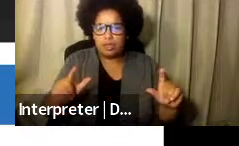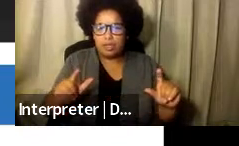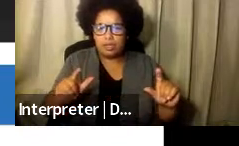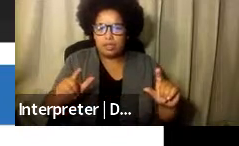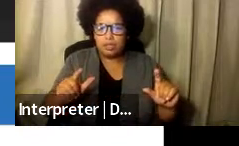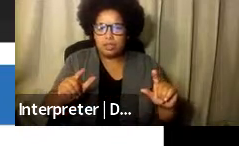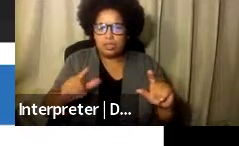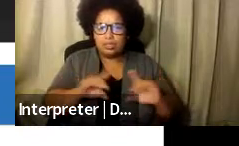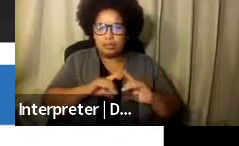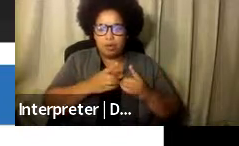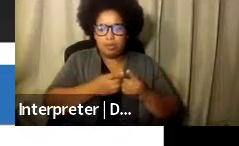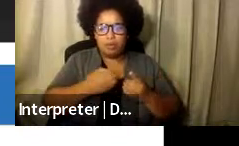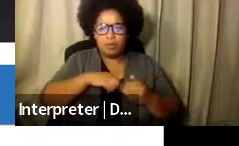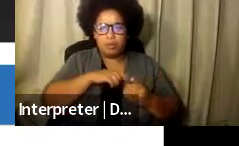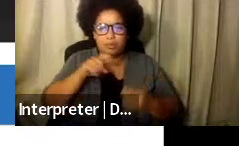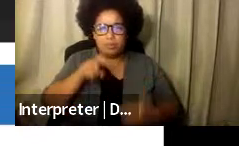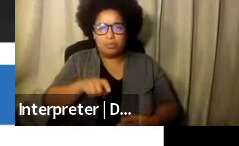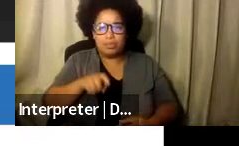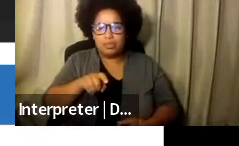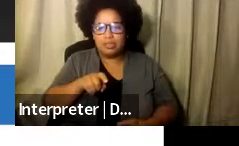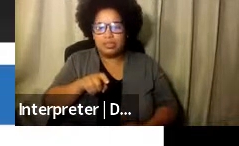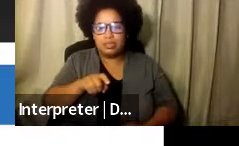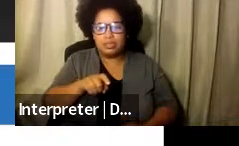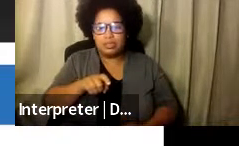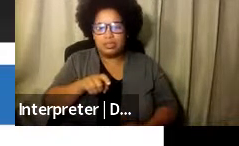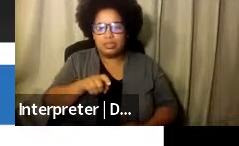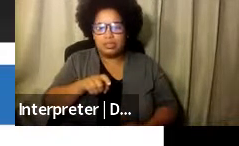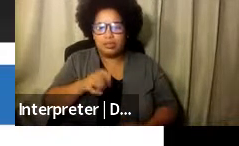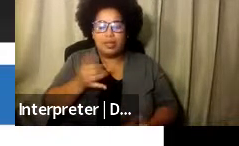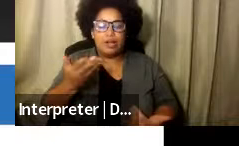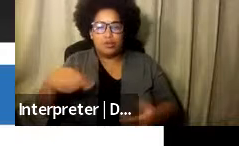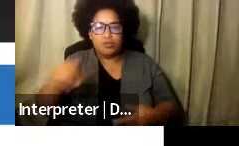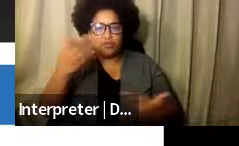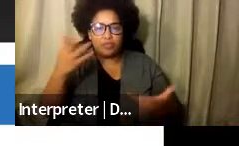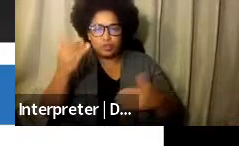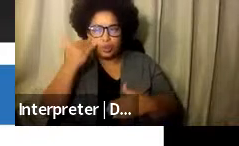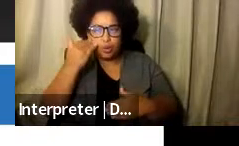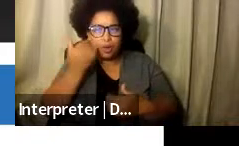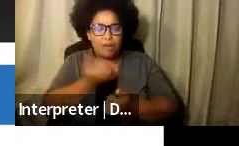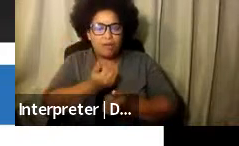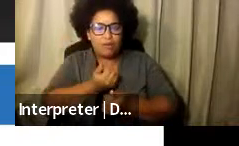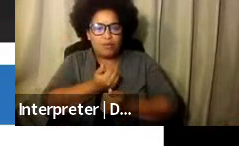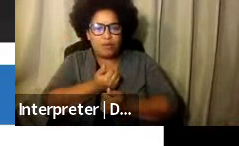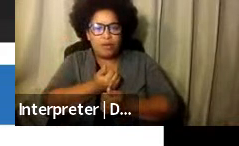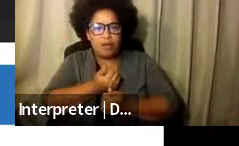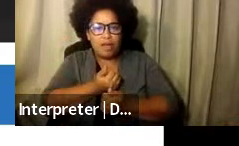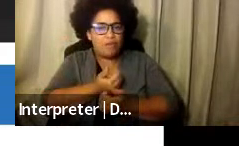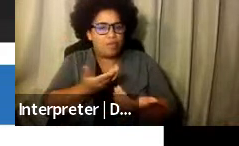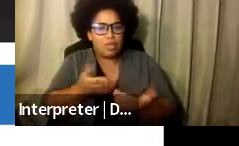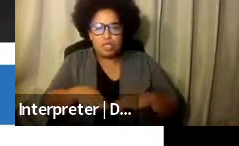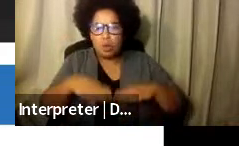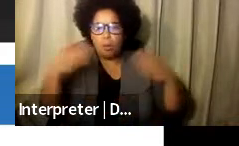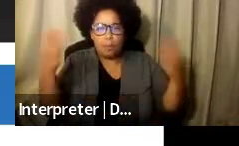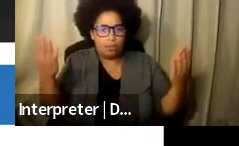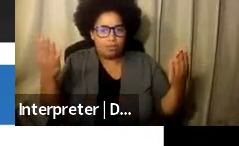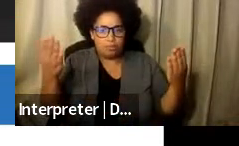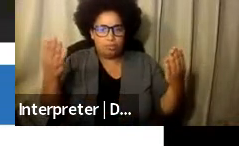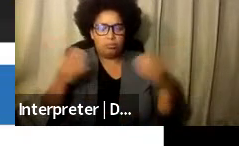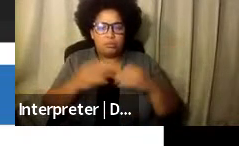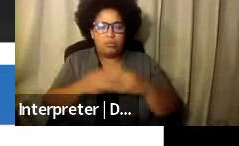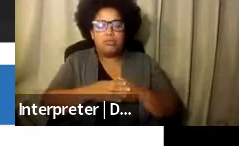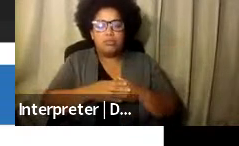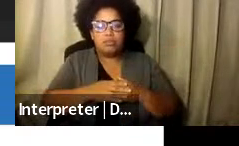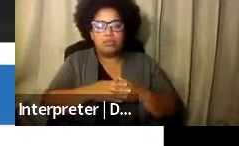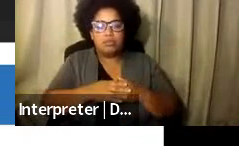a department, we have to be able to, because right now, as you all know, because everything's open. So we